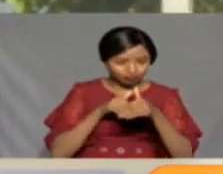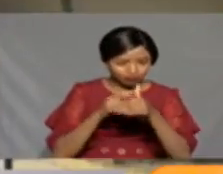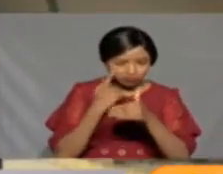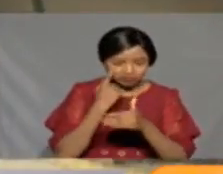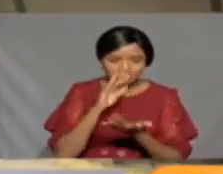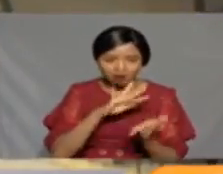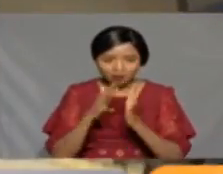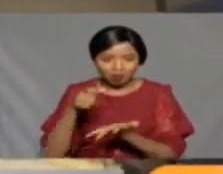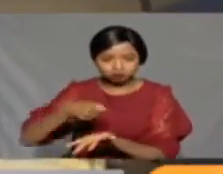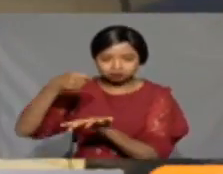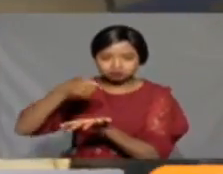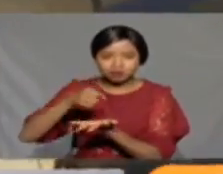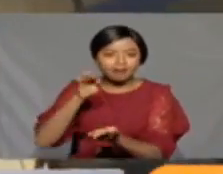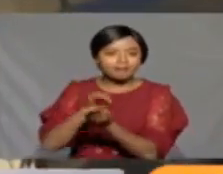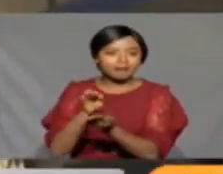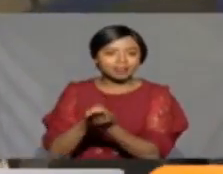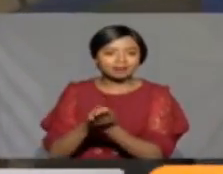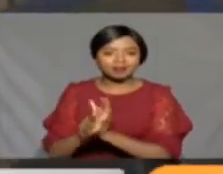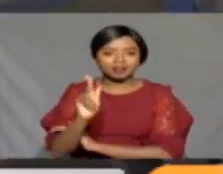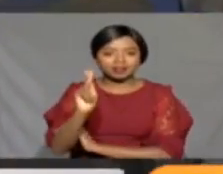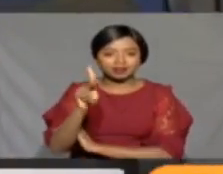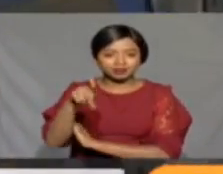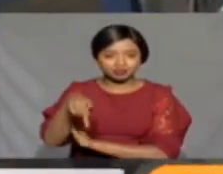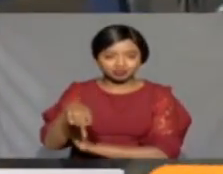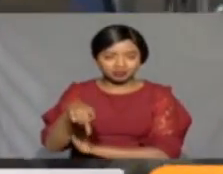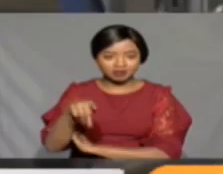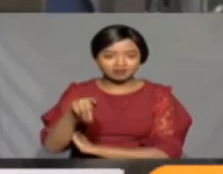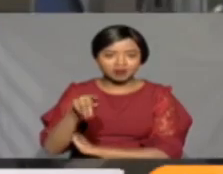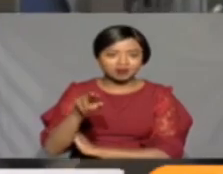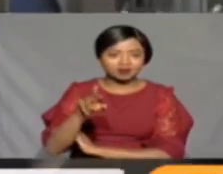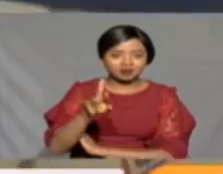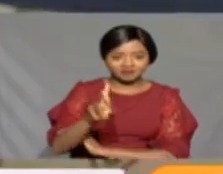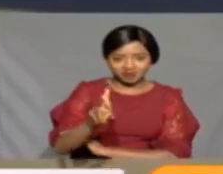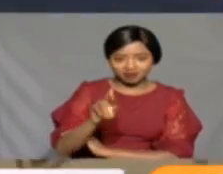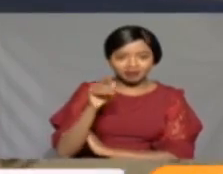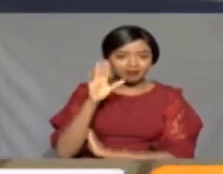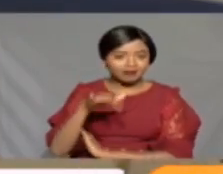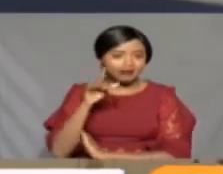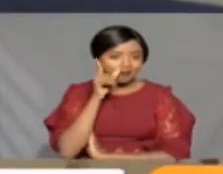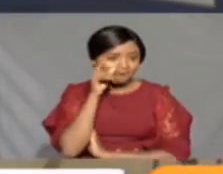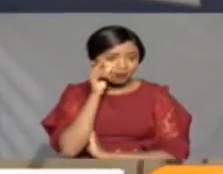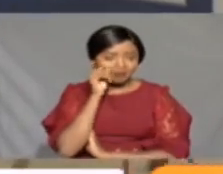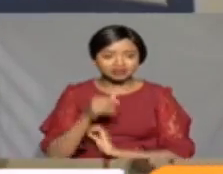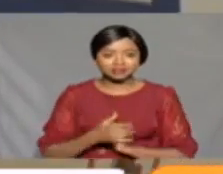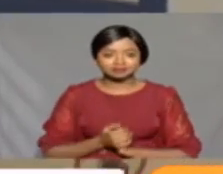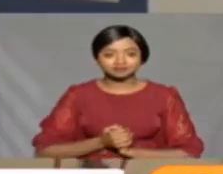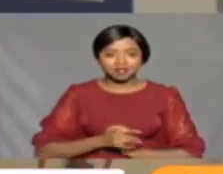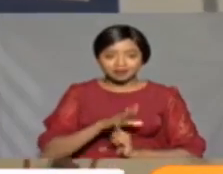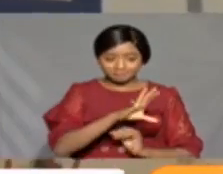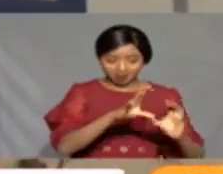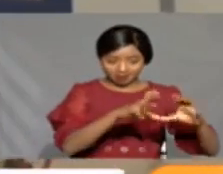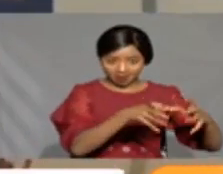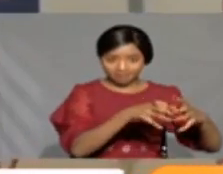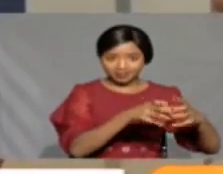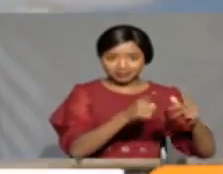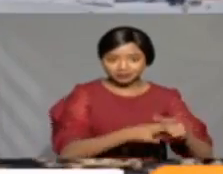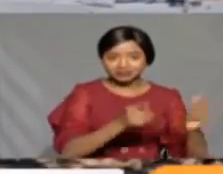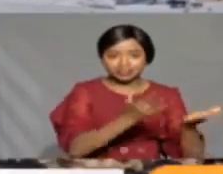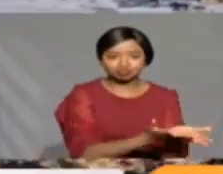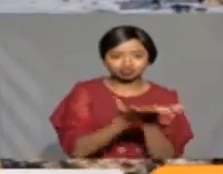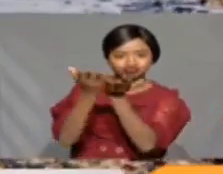of the product for storage at the Kenya Petroleum Refinery in Changamwe, Mombasa County. ChemChina UK is expected to